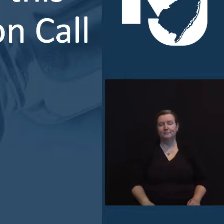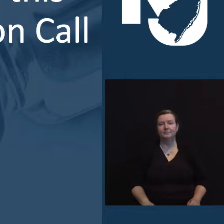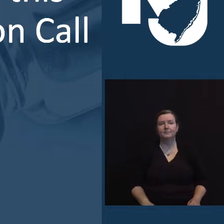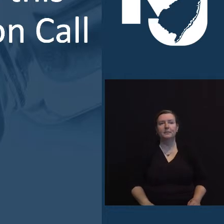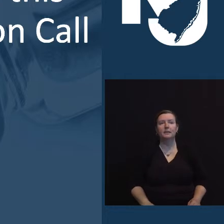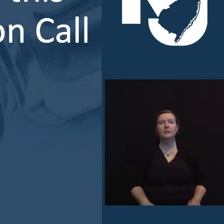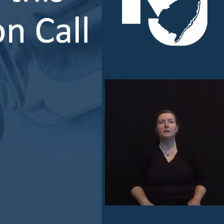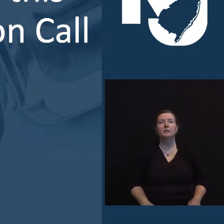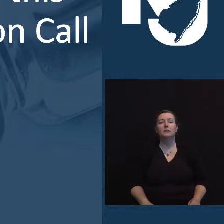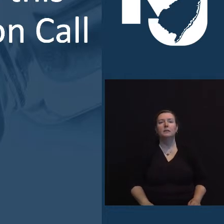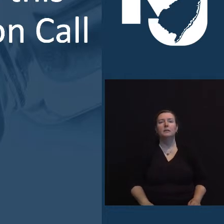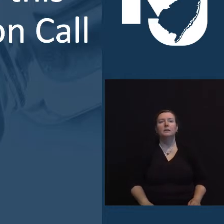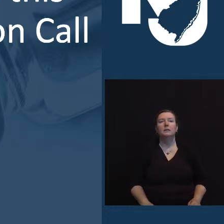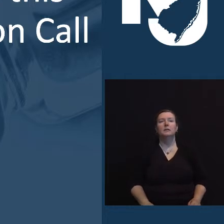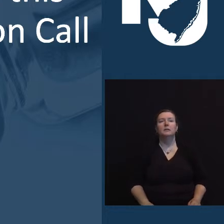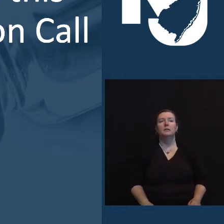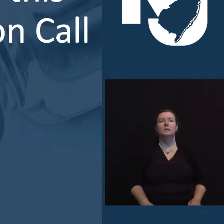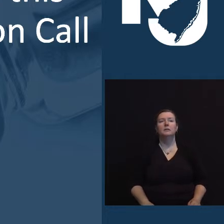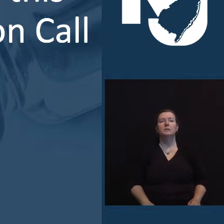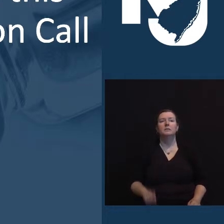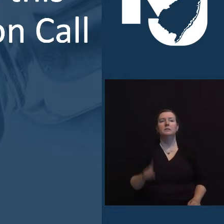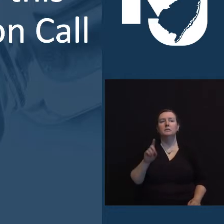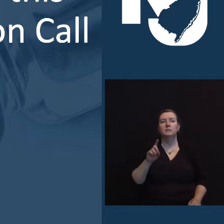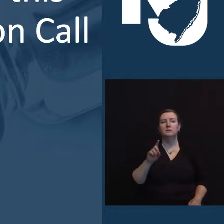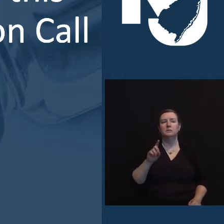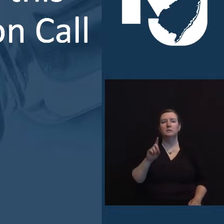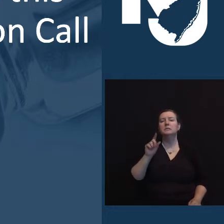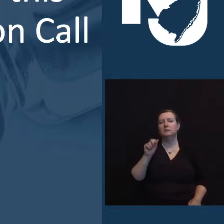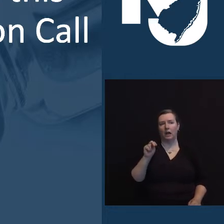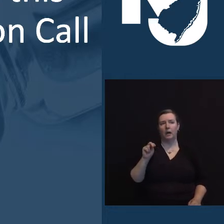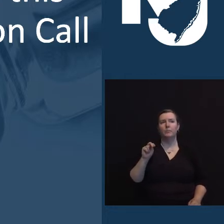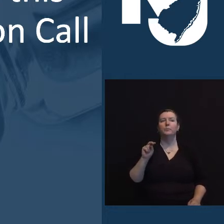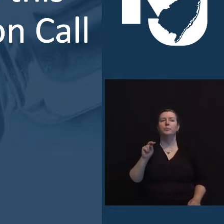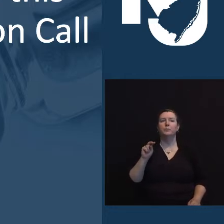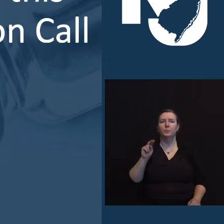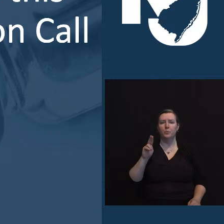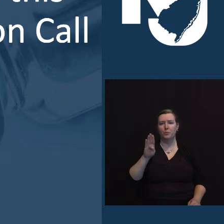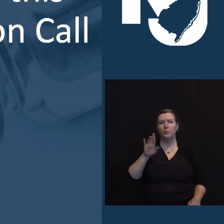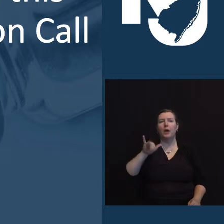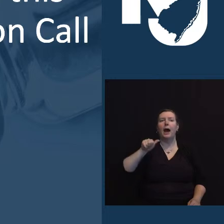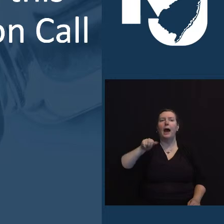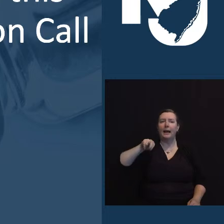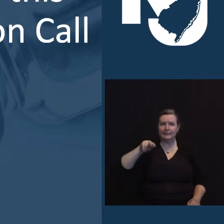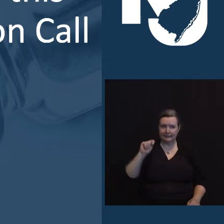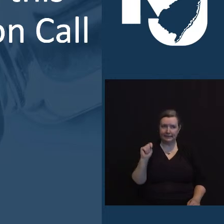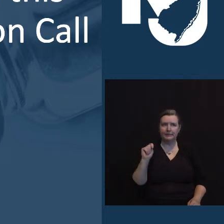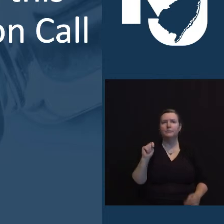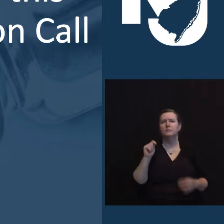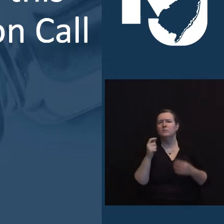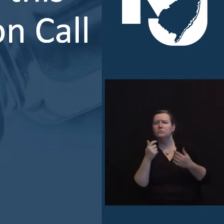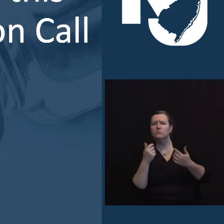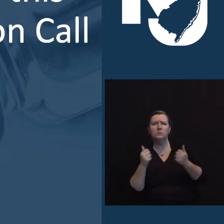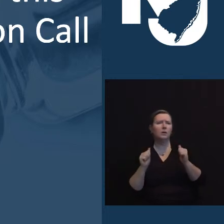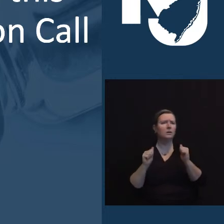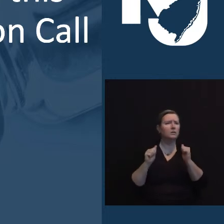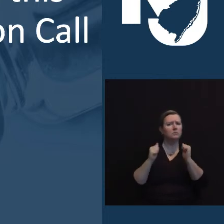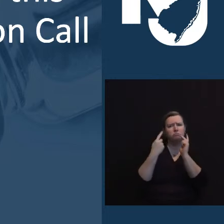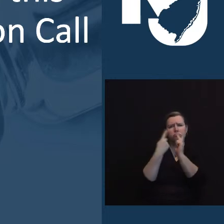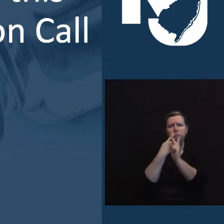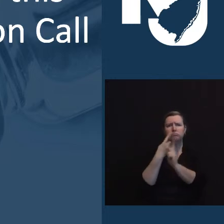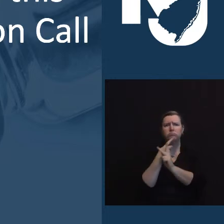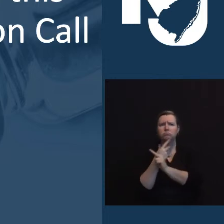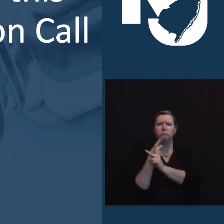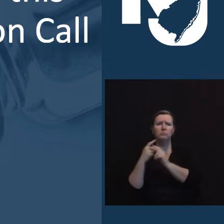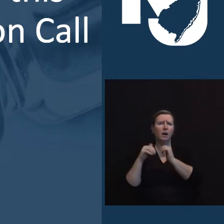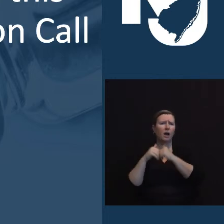855-568-0545. Dan Bryan is hard at work at coming up with some call letters that will make that number roll off the tongue a little bit more